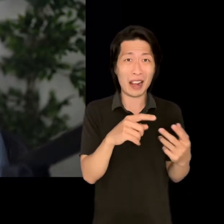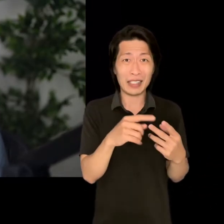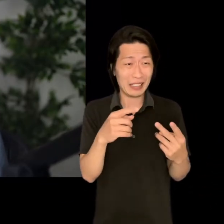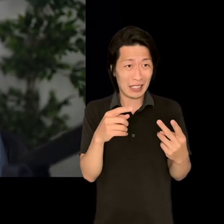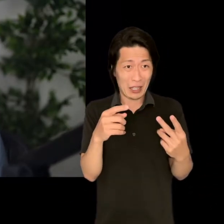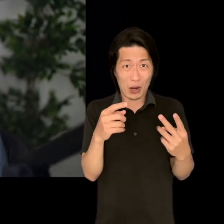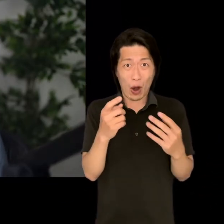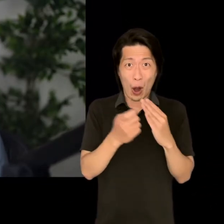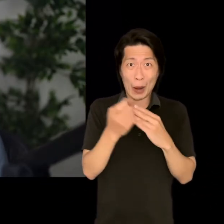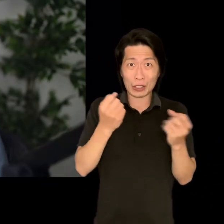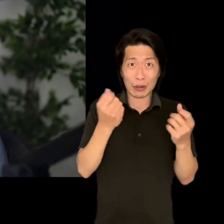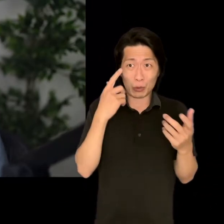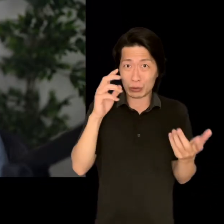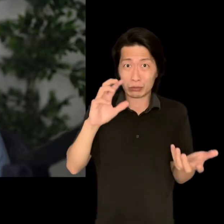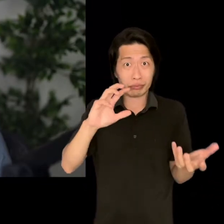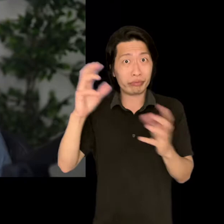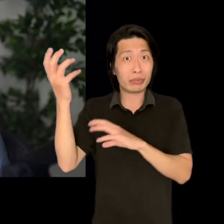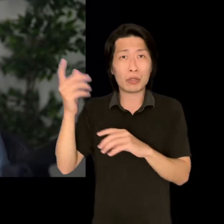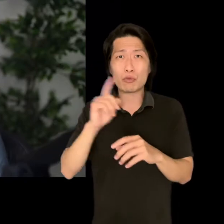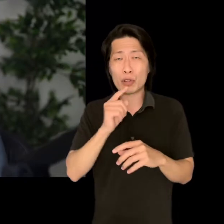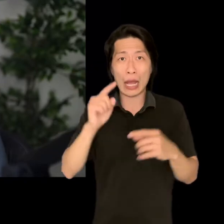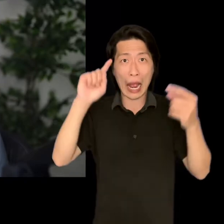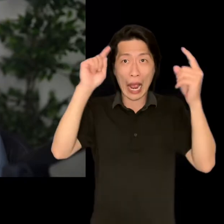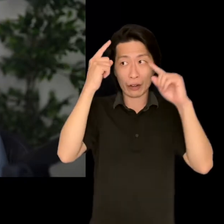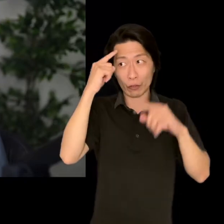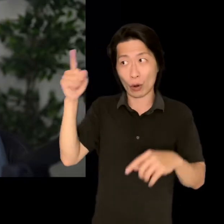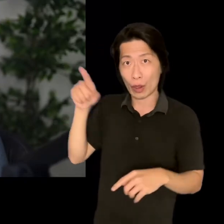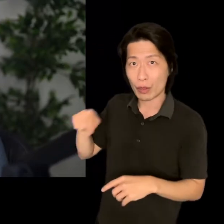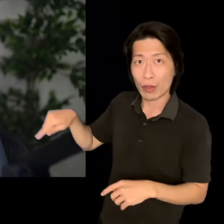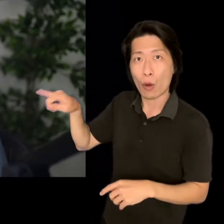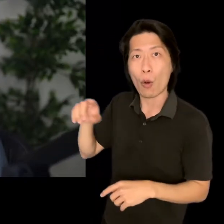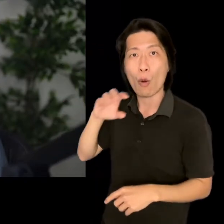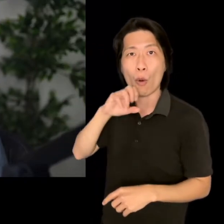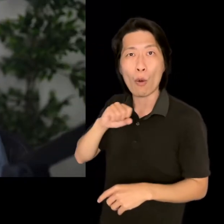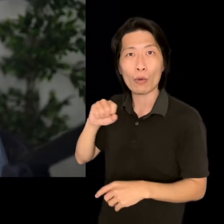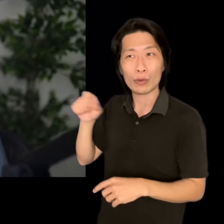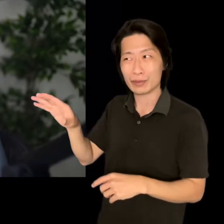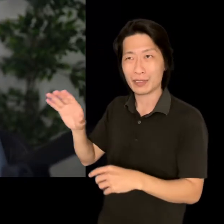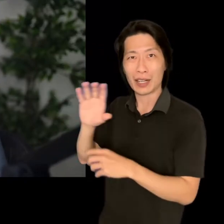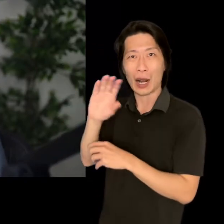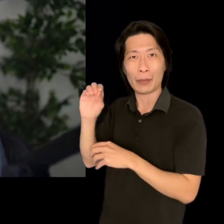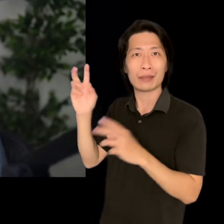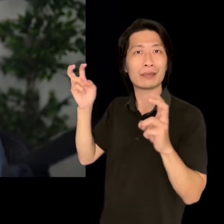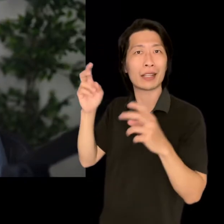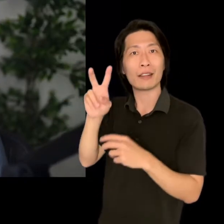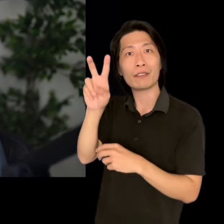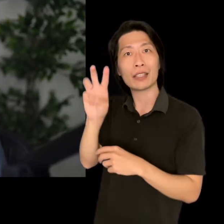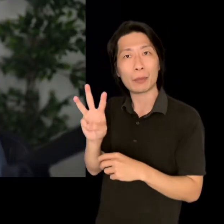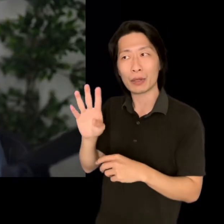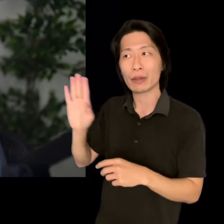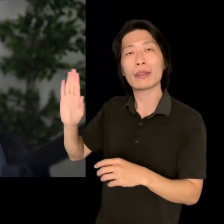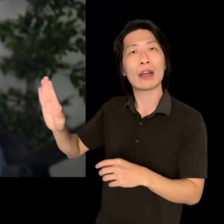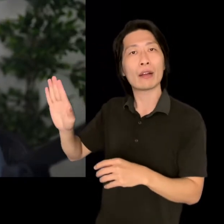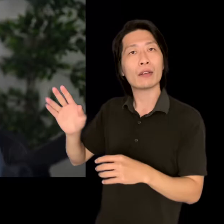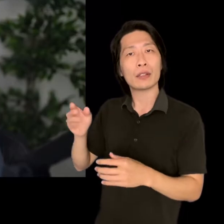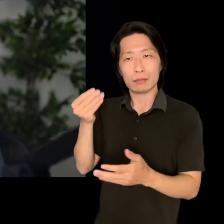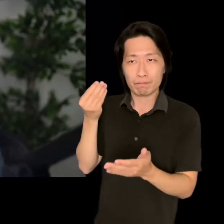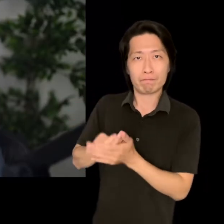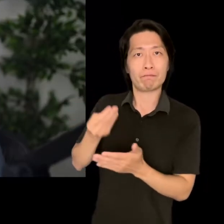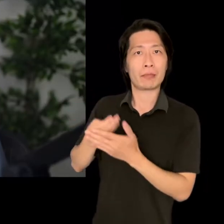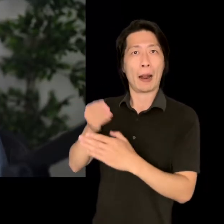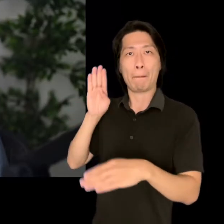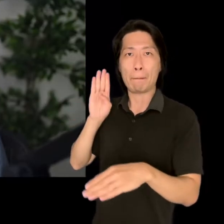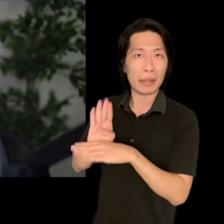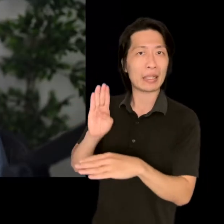words, autonomous driving is disrupting the entire transportation industry as we know it. And this is a true headache and a true problem for a